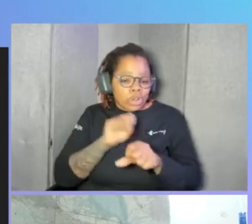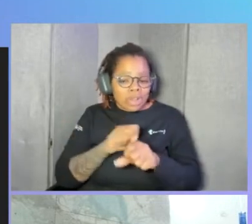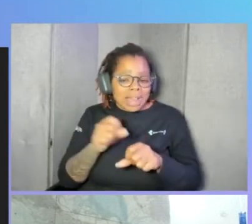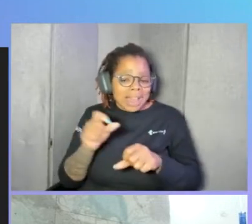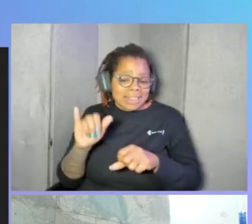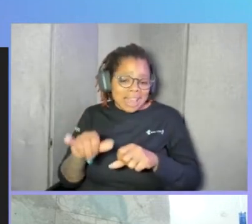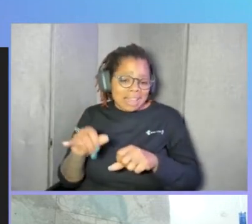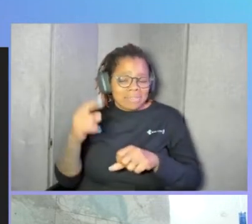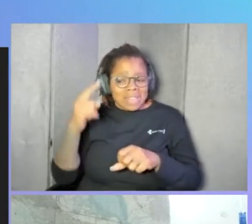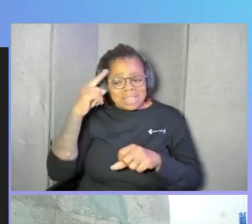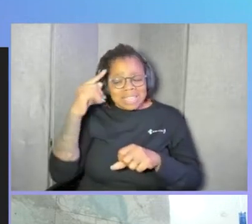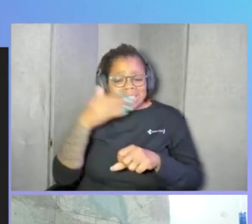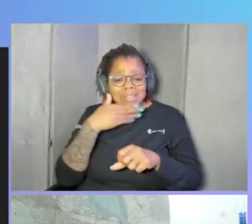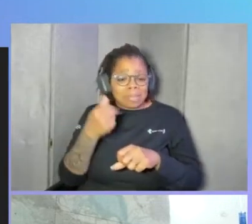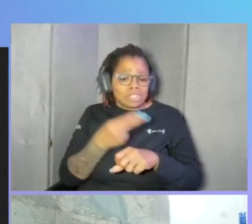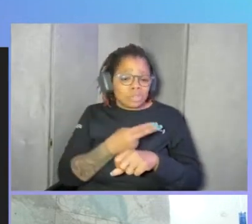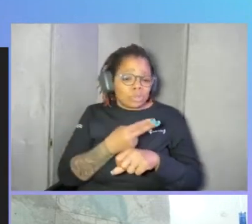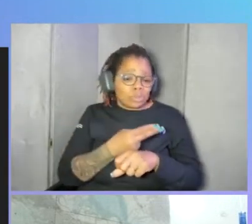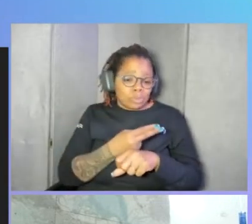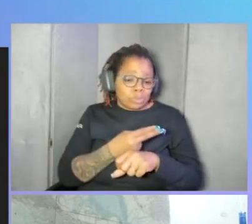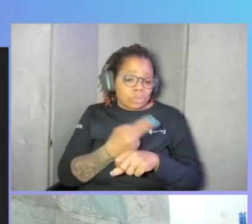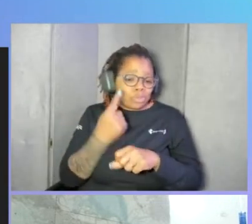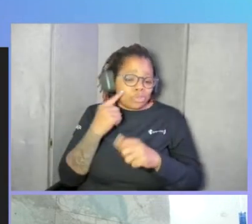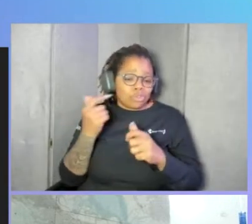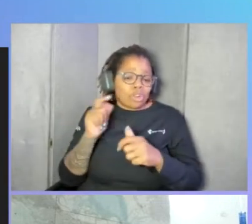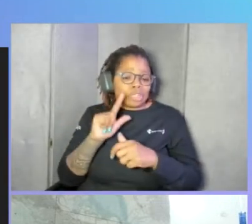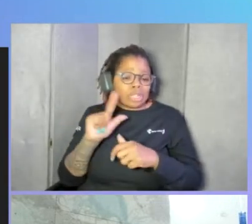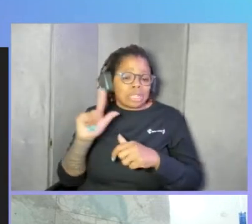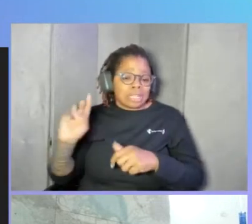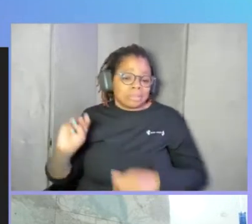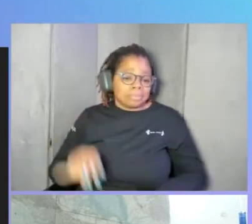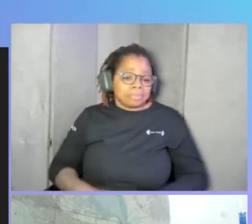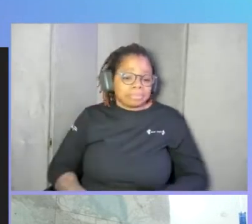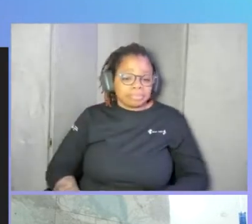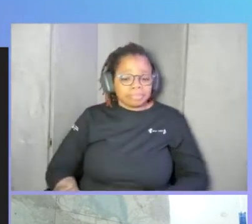believe, is the best use of large language models.